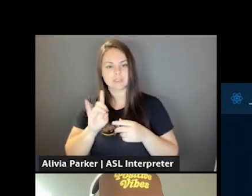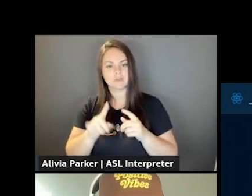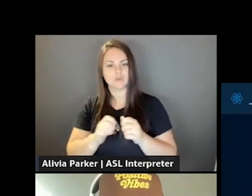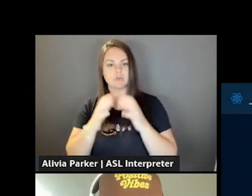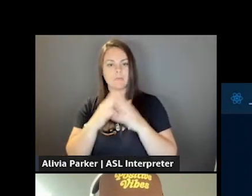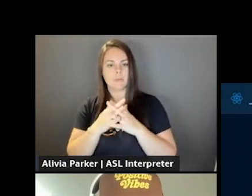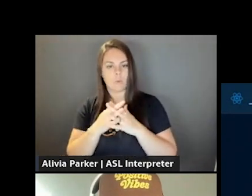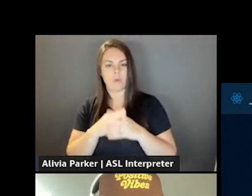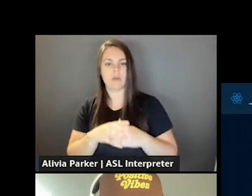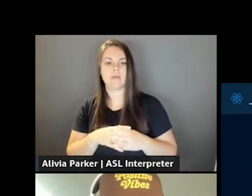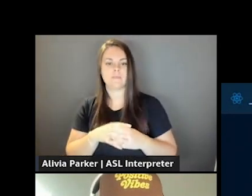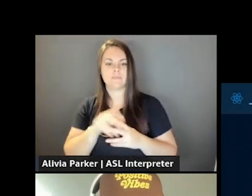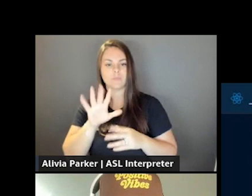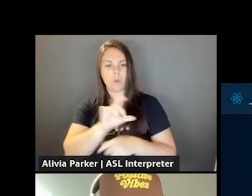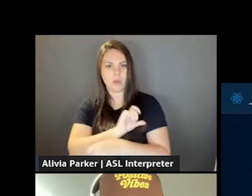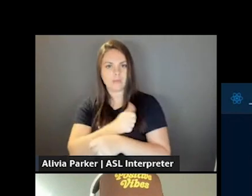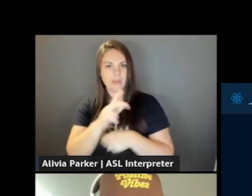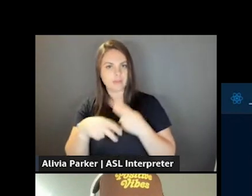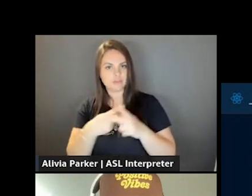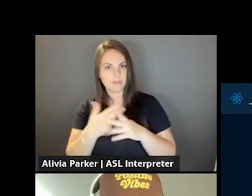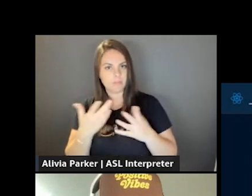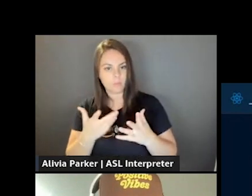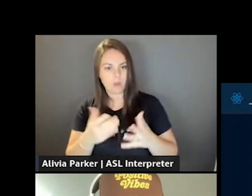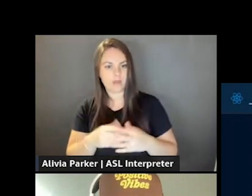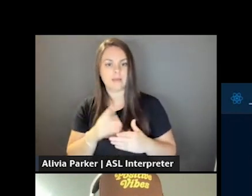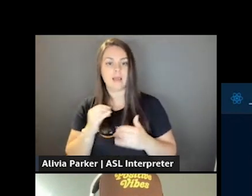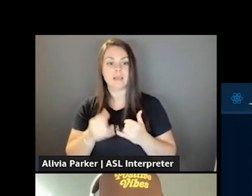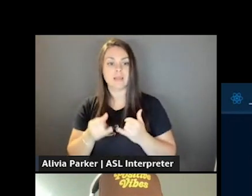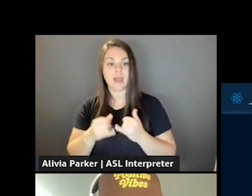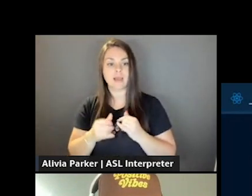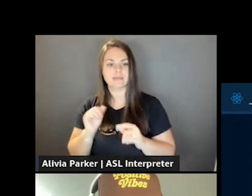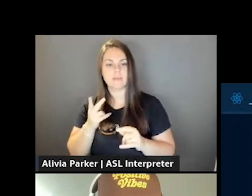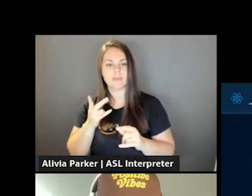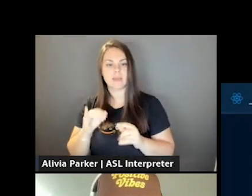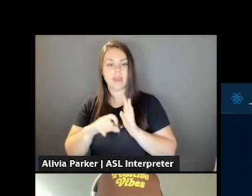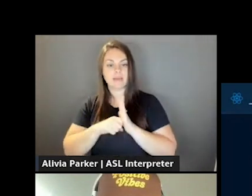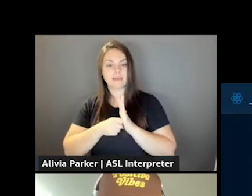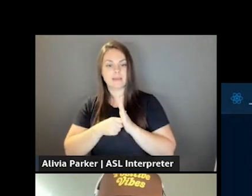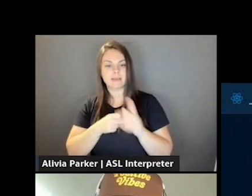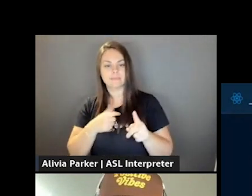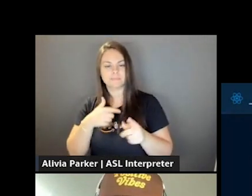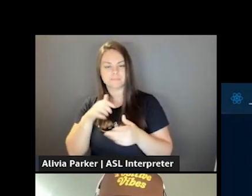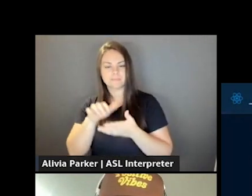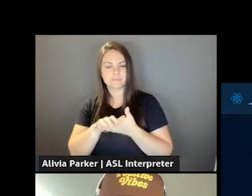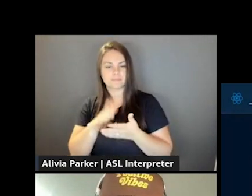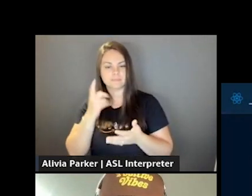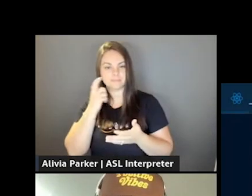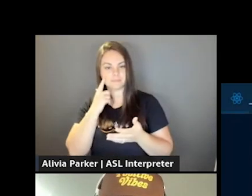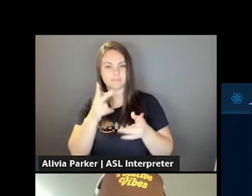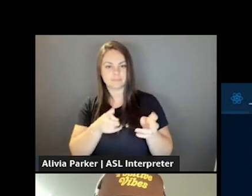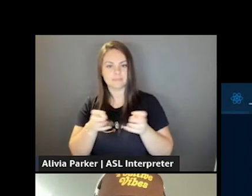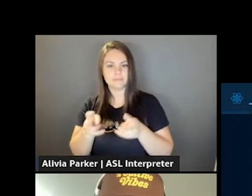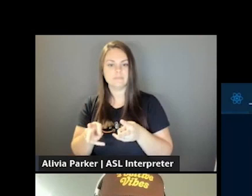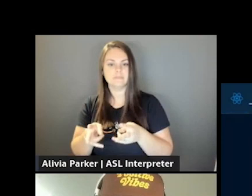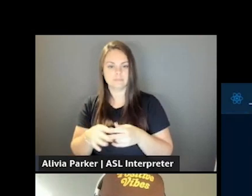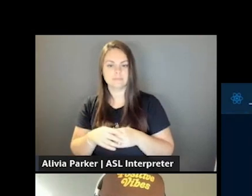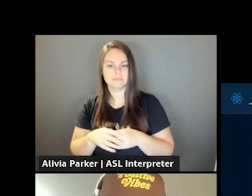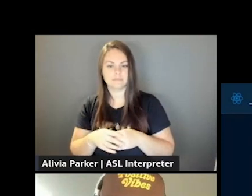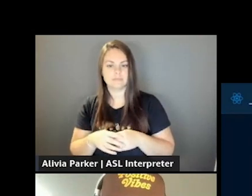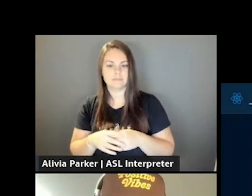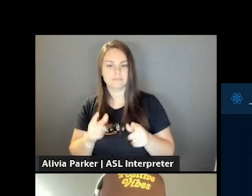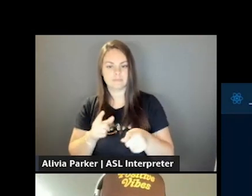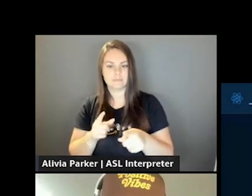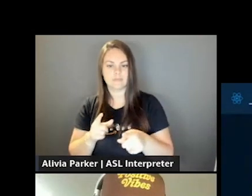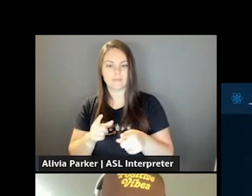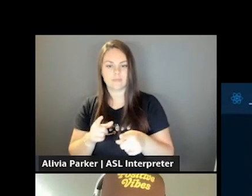your authentication type? And then lastly, the API key, which I believe is just stubbed in there. So I better grab the actual API